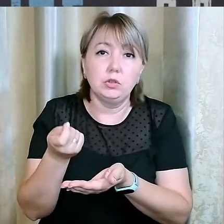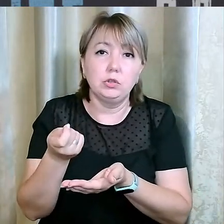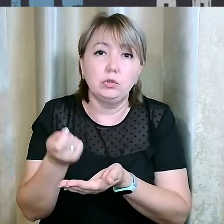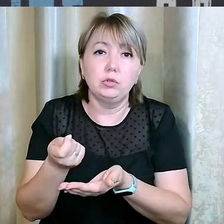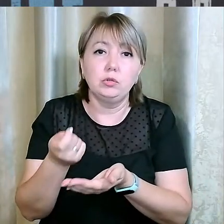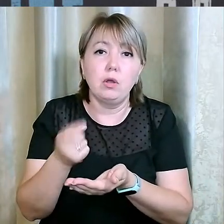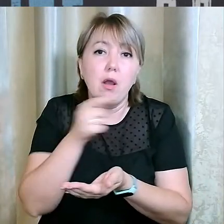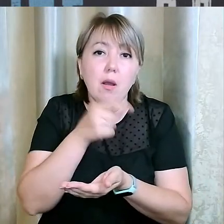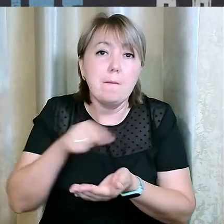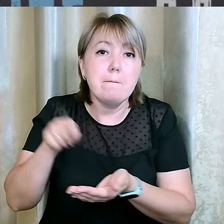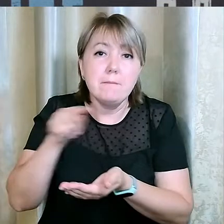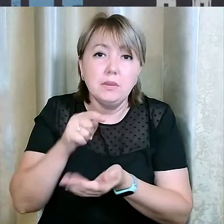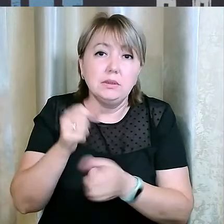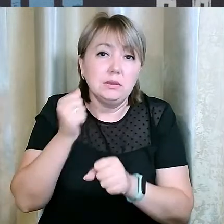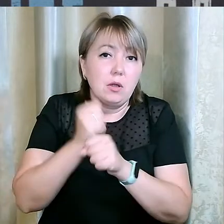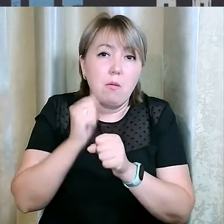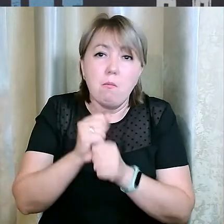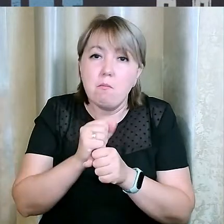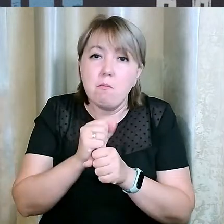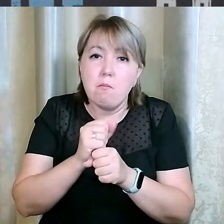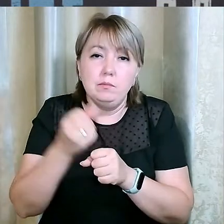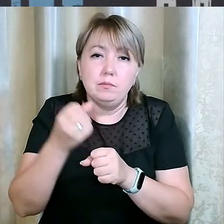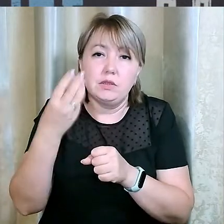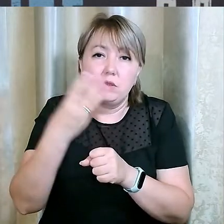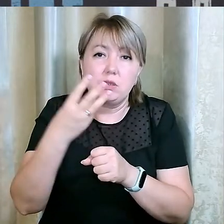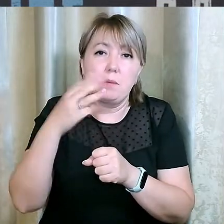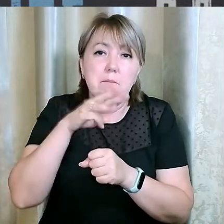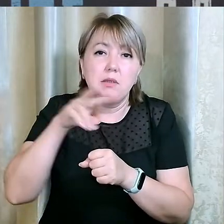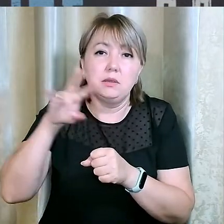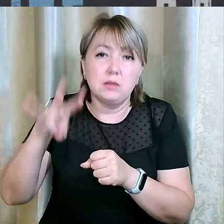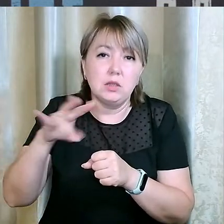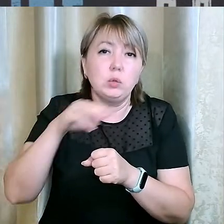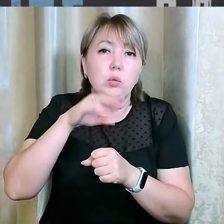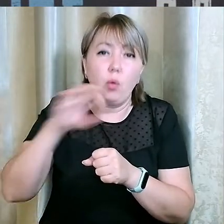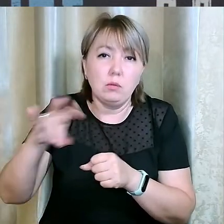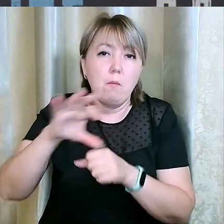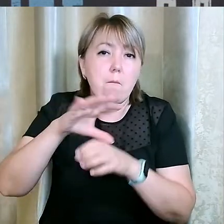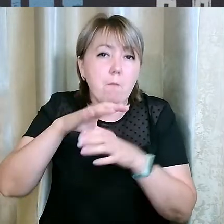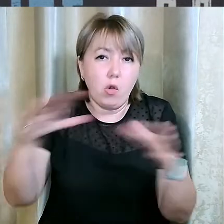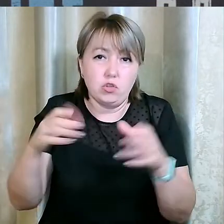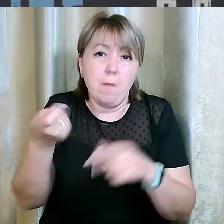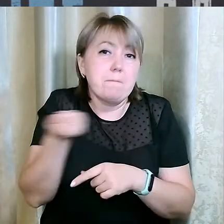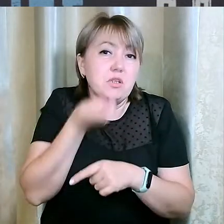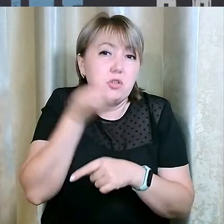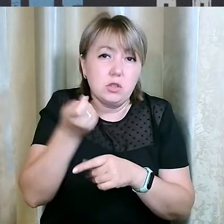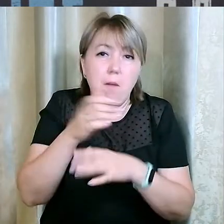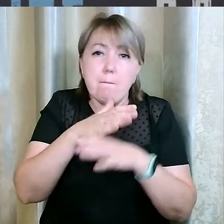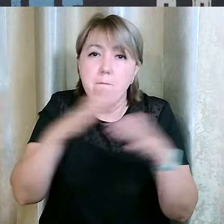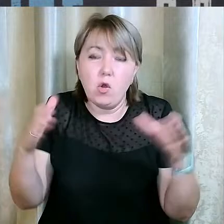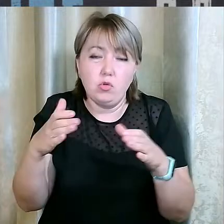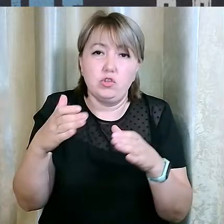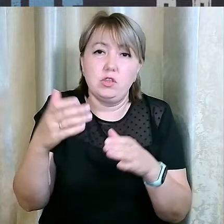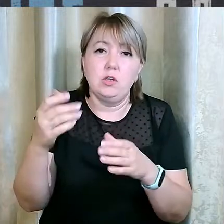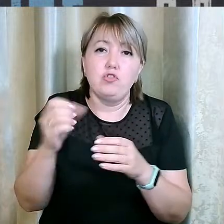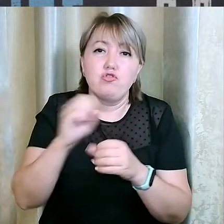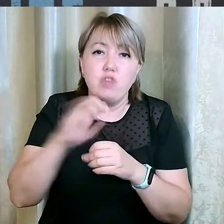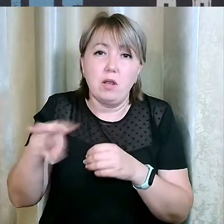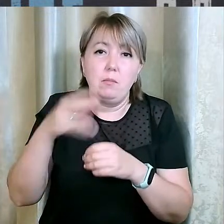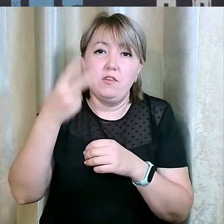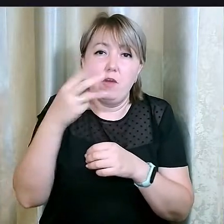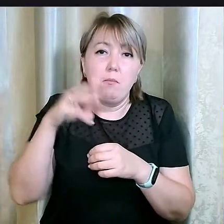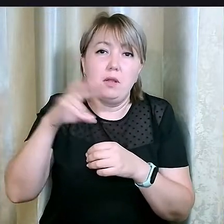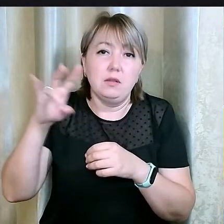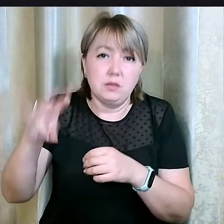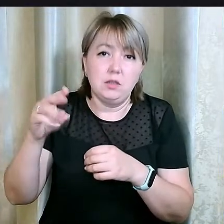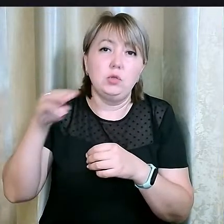gross harvest, we have exceeded 3 million tons, including more than 2 million tons of